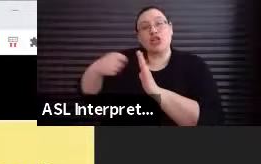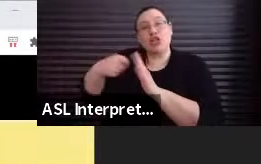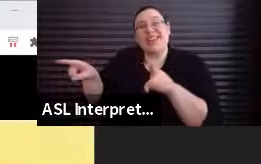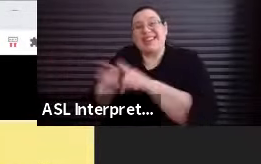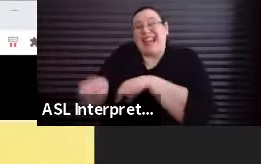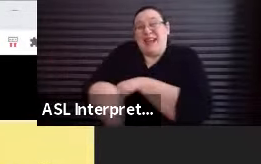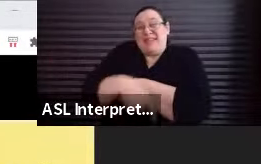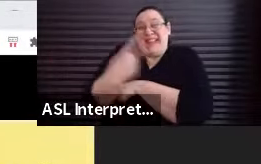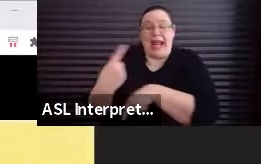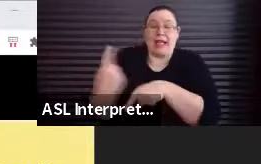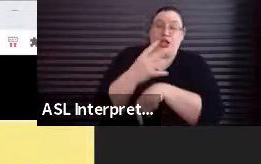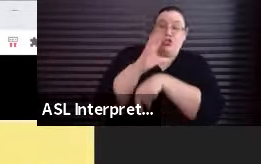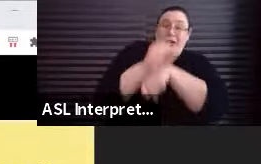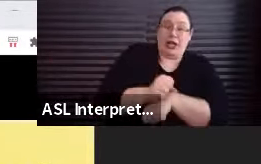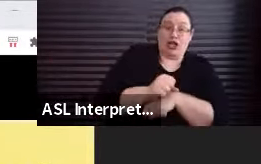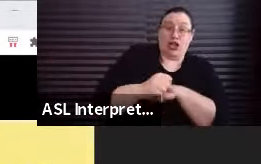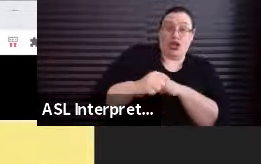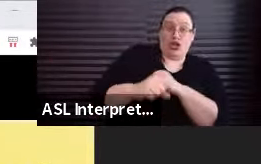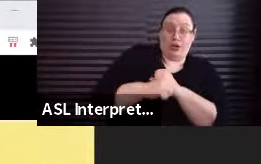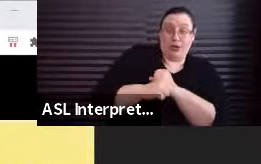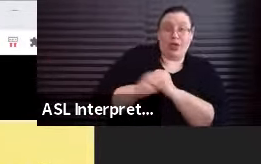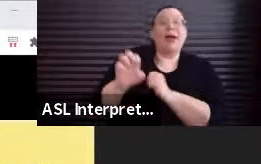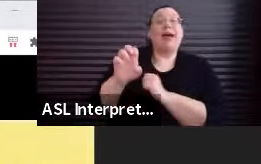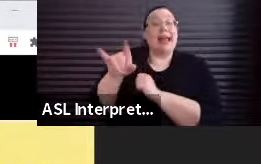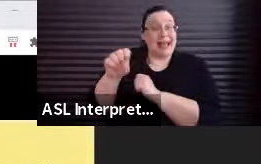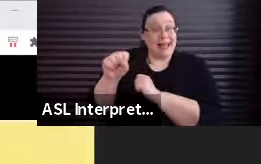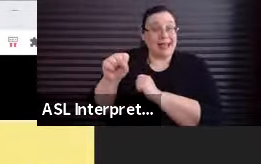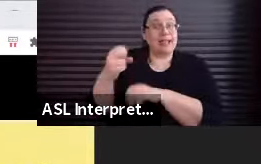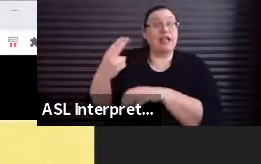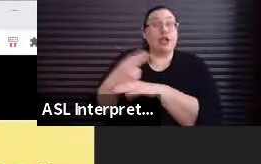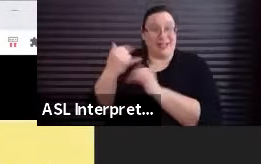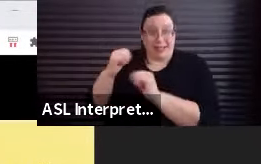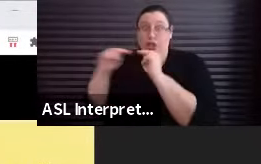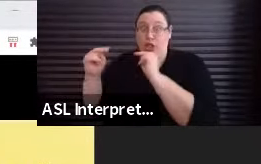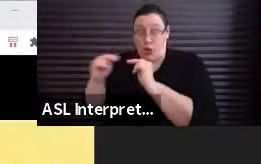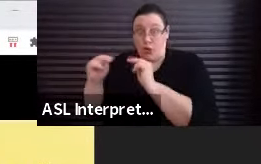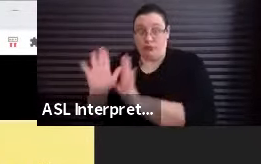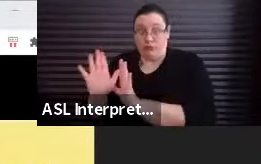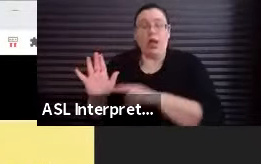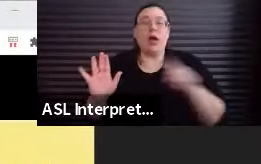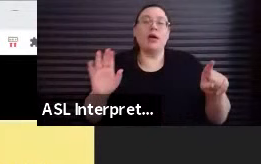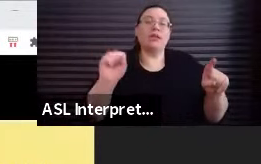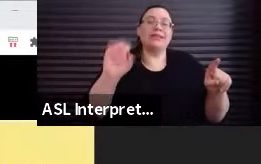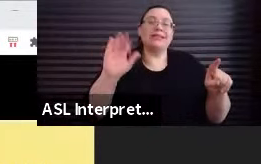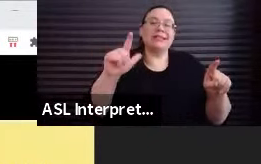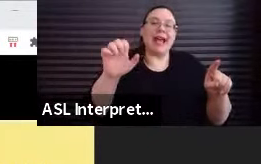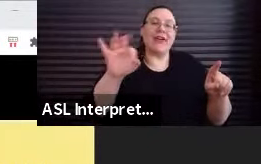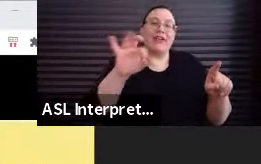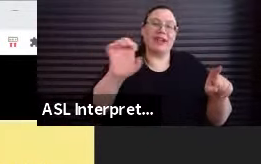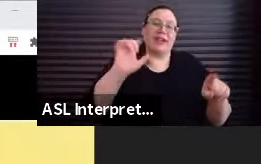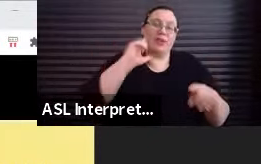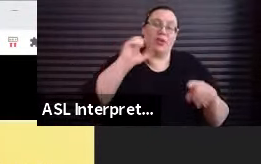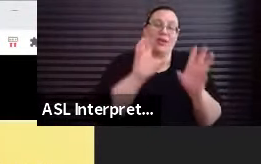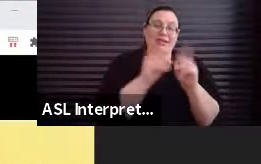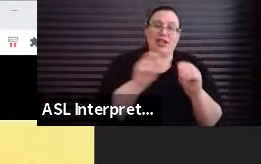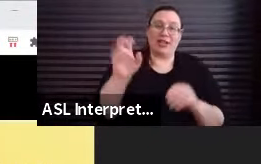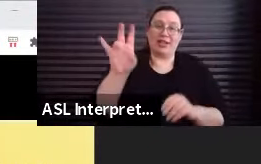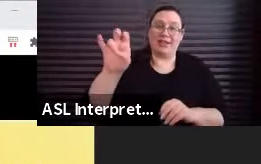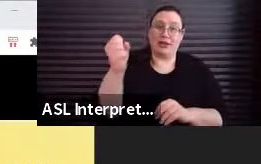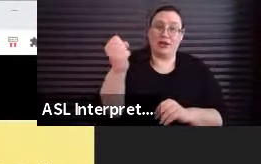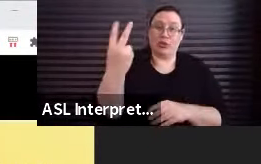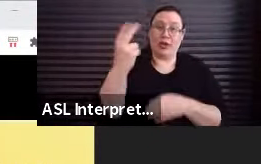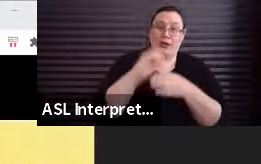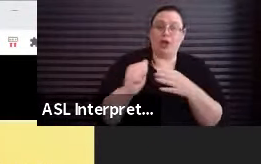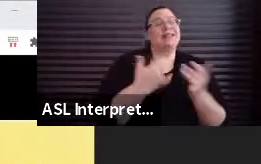commercial, edits and use are still negotiable, but the scale session fee of $712 is still required to be